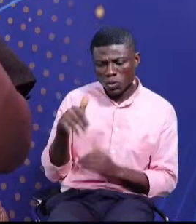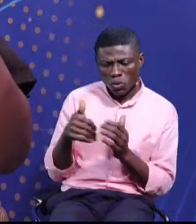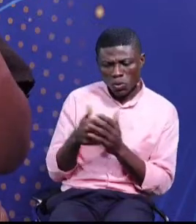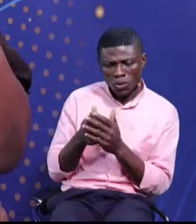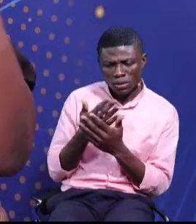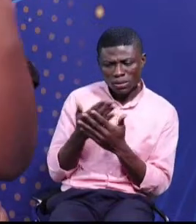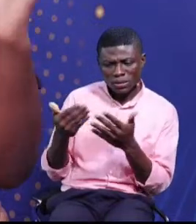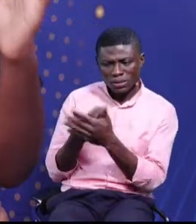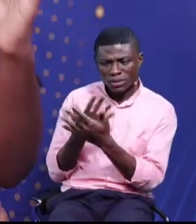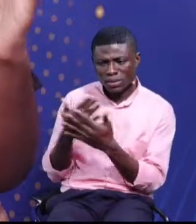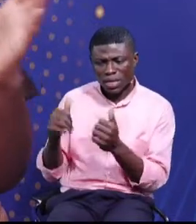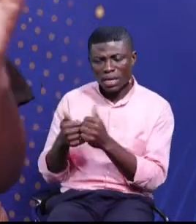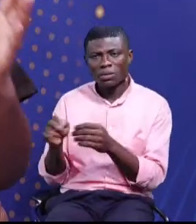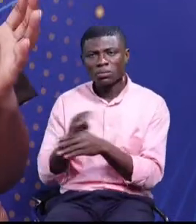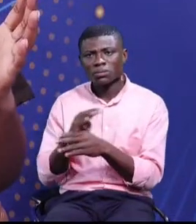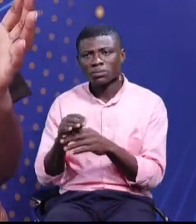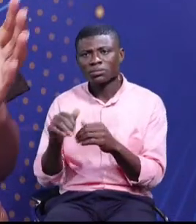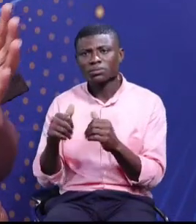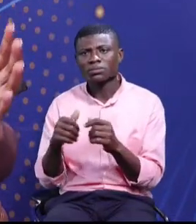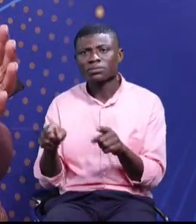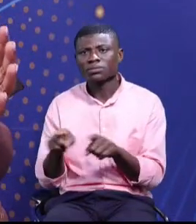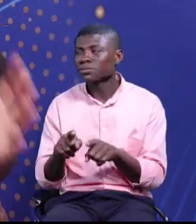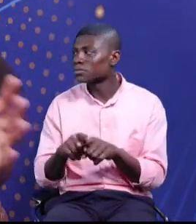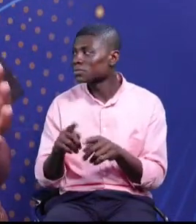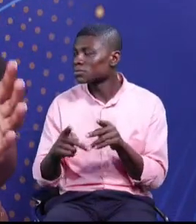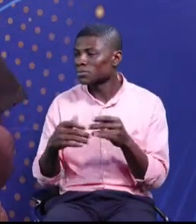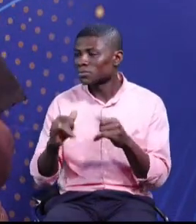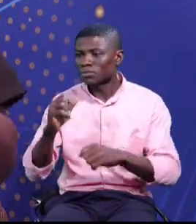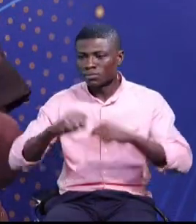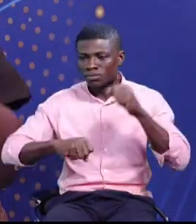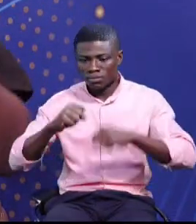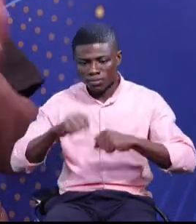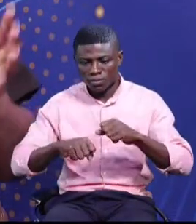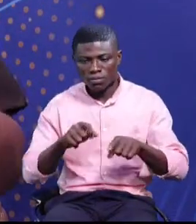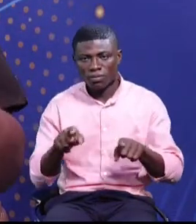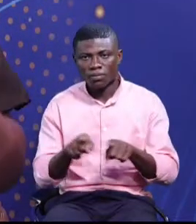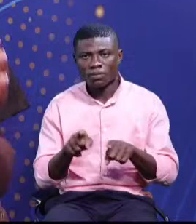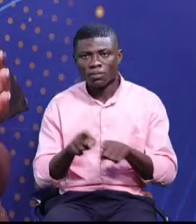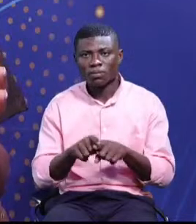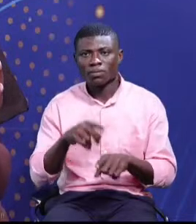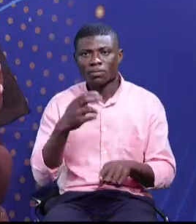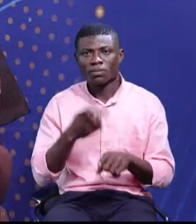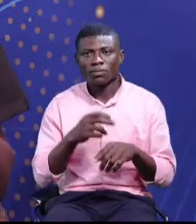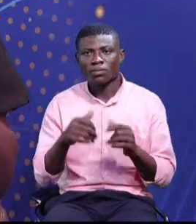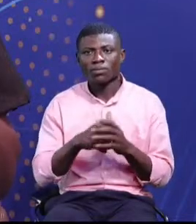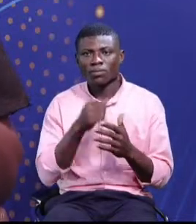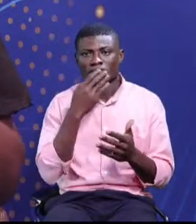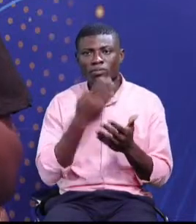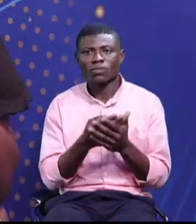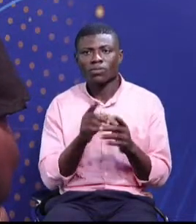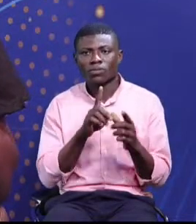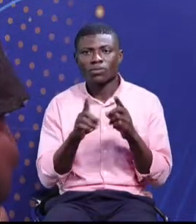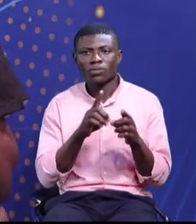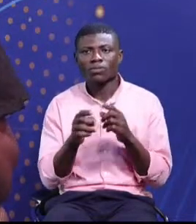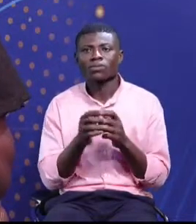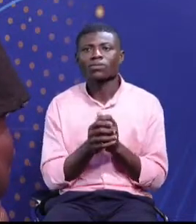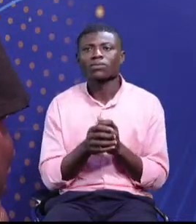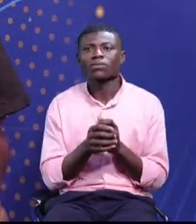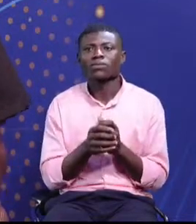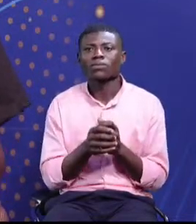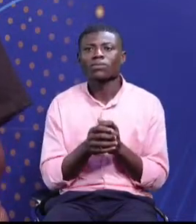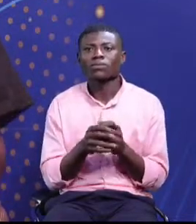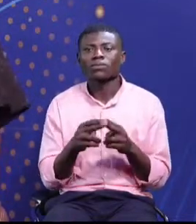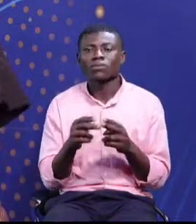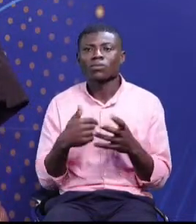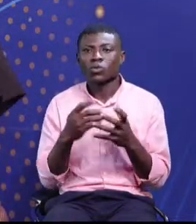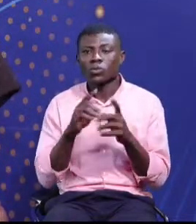That side is booming. Real estate is booming. People are struggling. It's a harsh contrast. That's a good point. Yes, so I'm